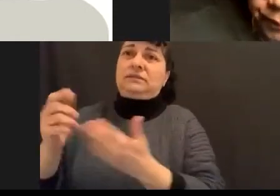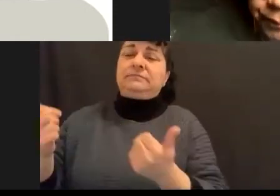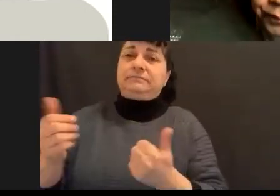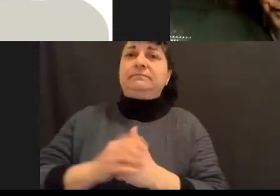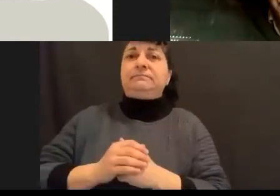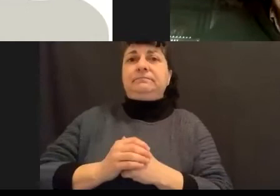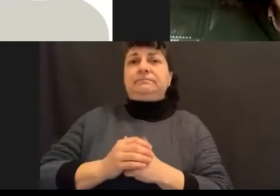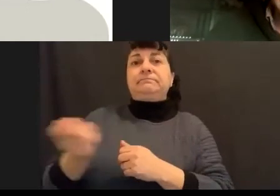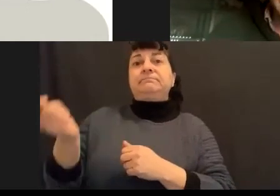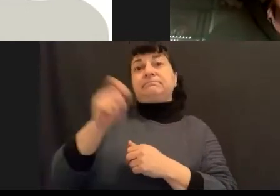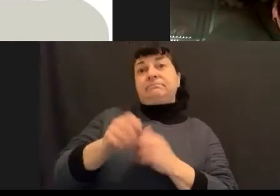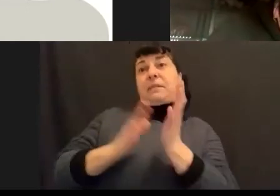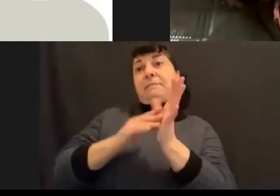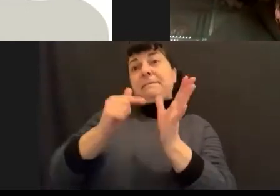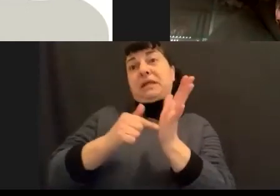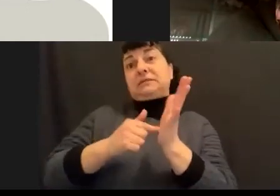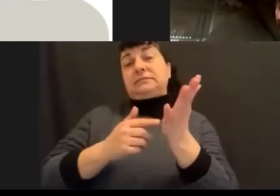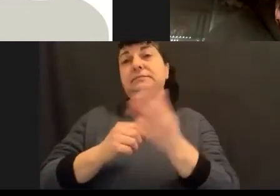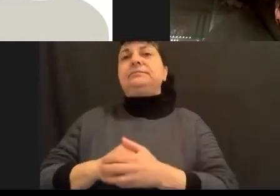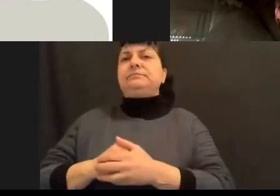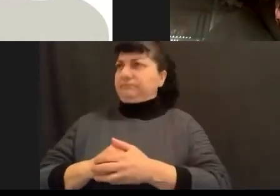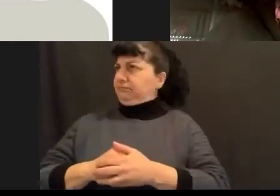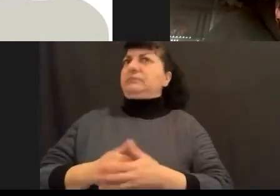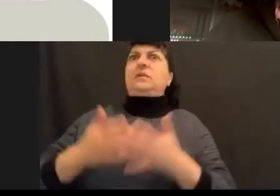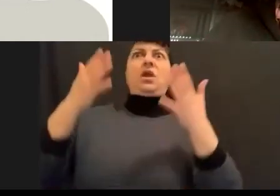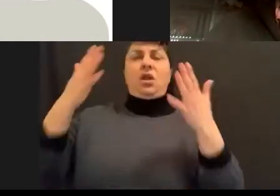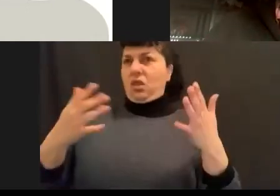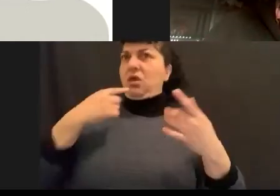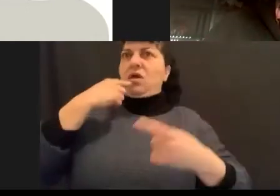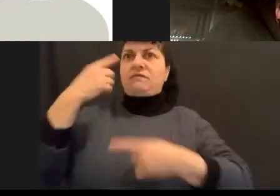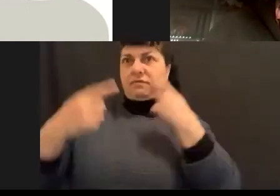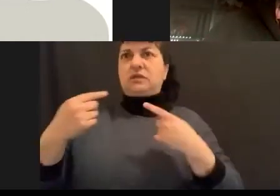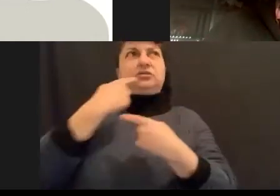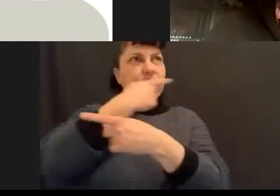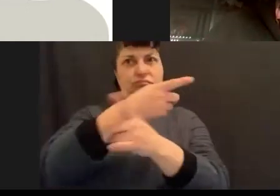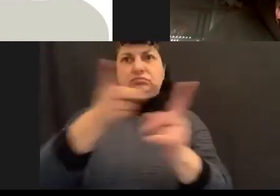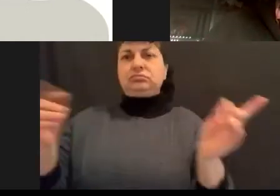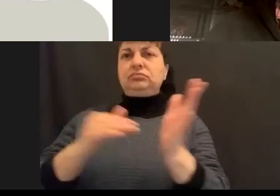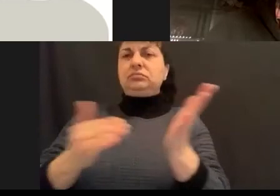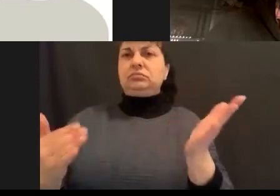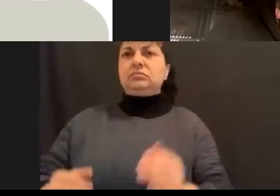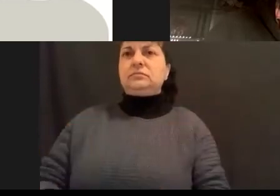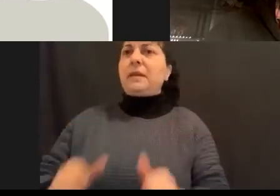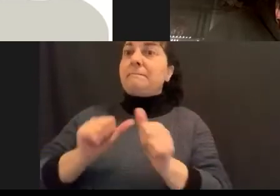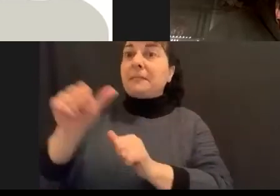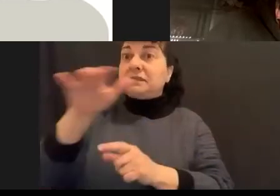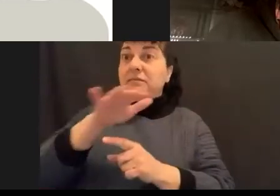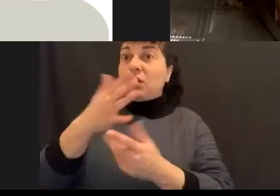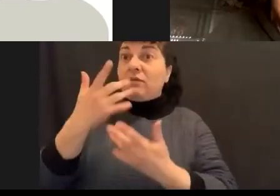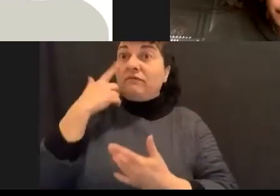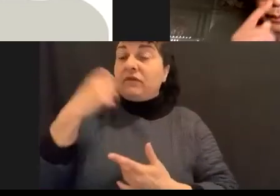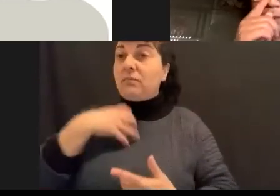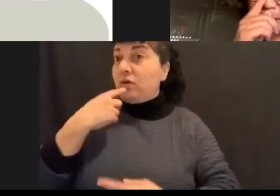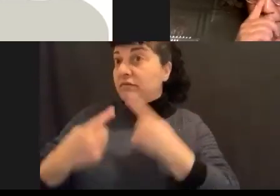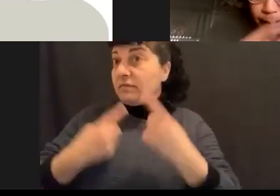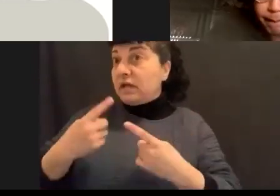Thank you. Thanks, Phil. So lots of information that we're sharing. The best place that people can find information about